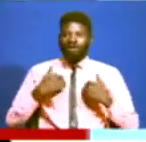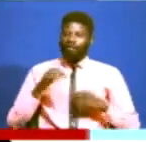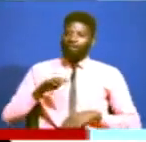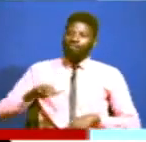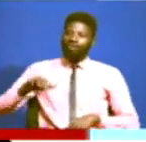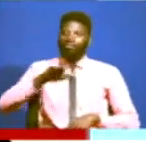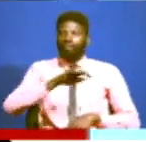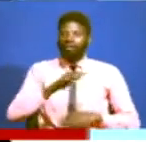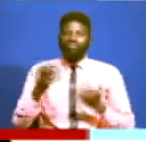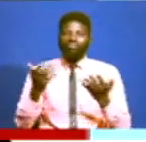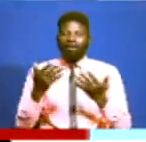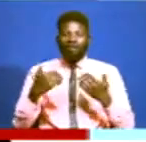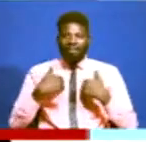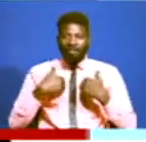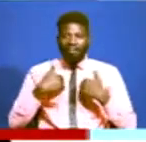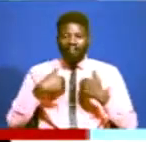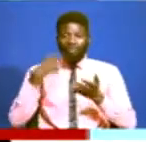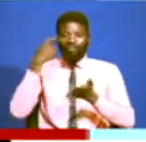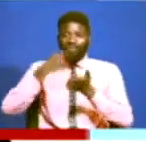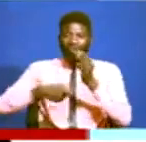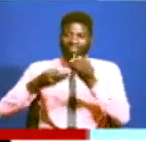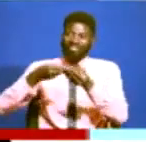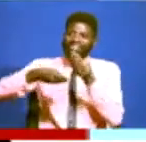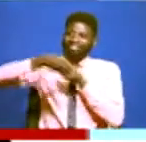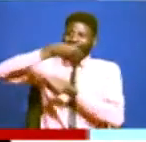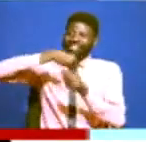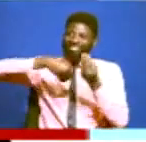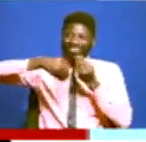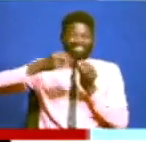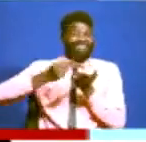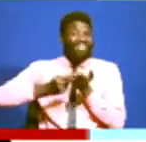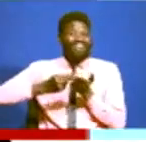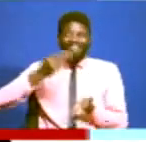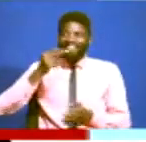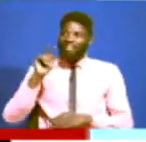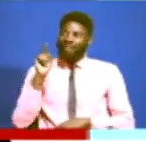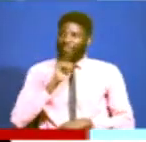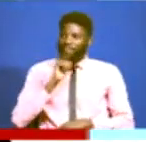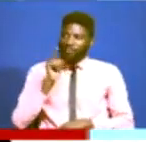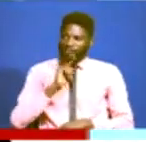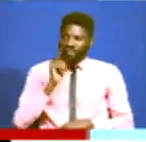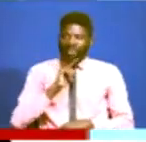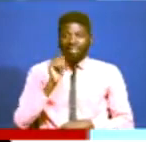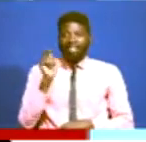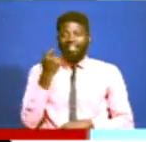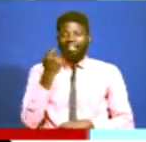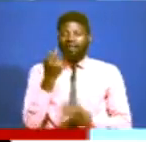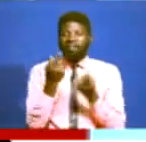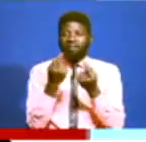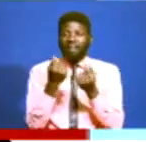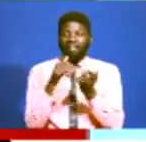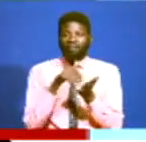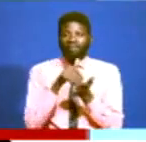exchange rates, that are very high, significant depreciation of the Kenya shilling,